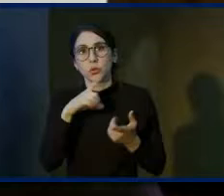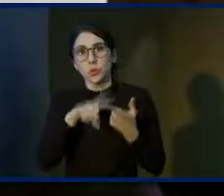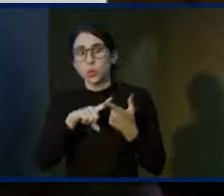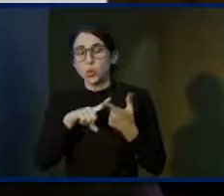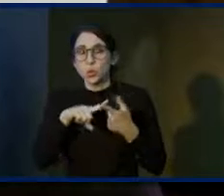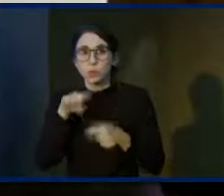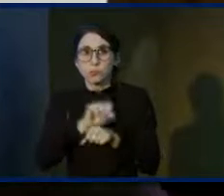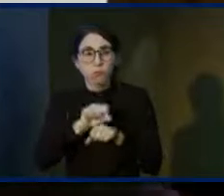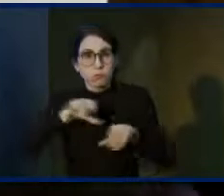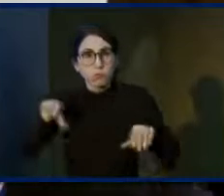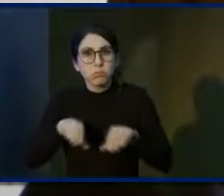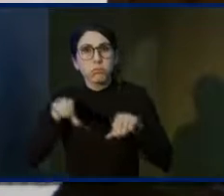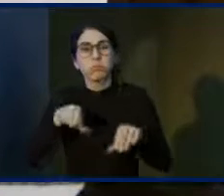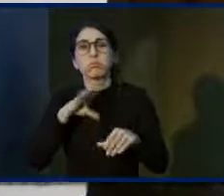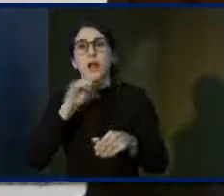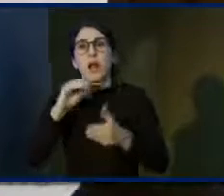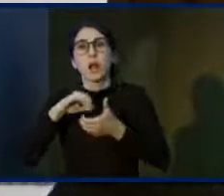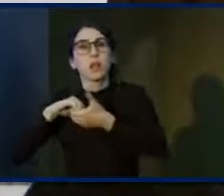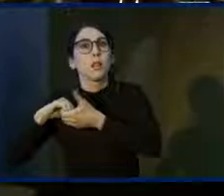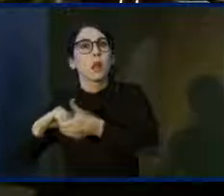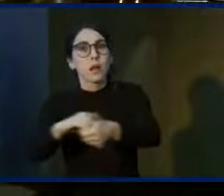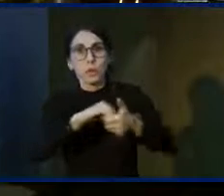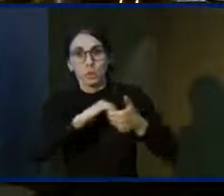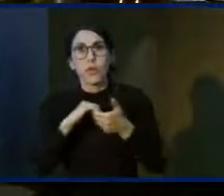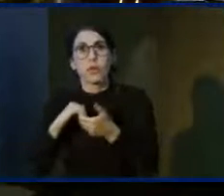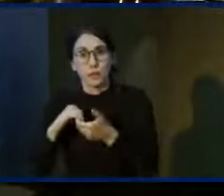with others that are